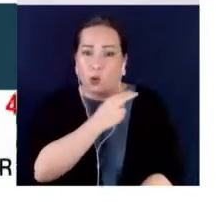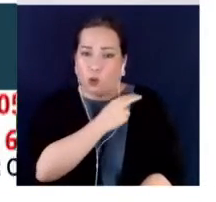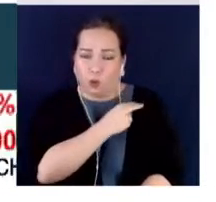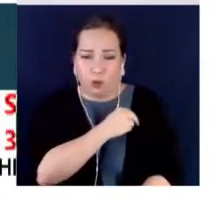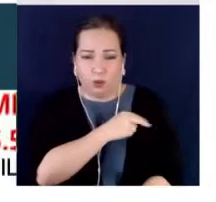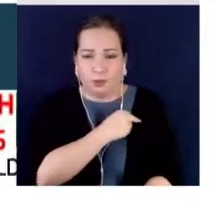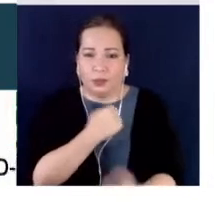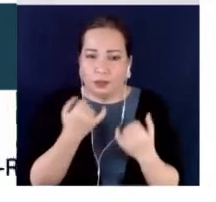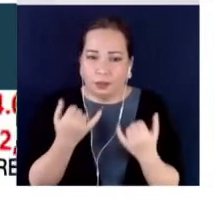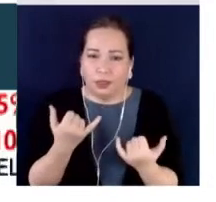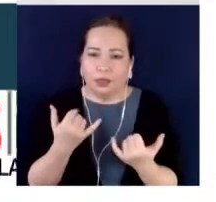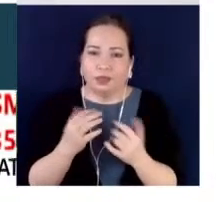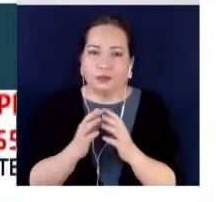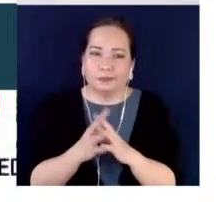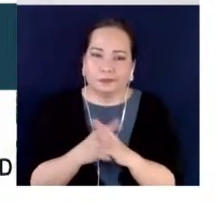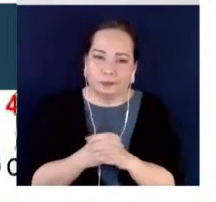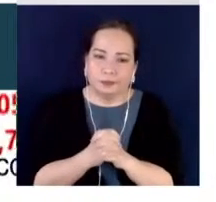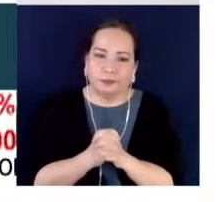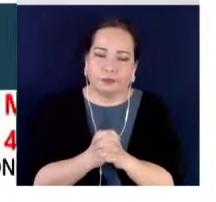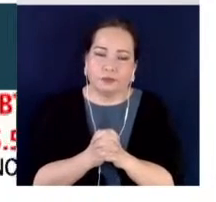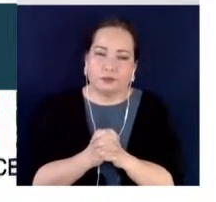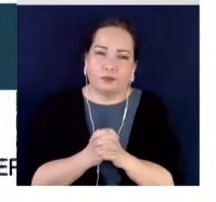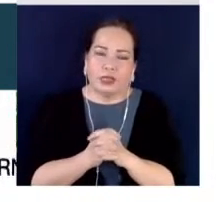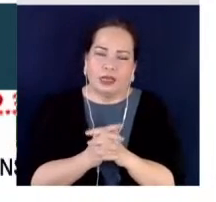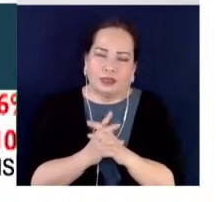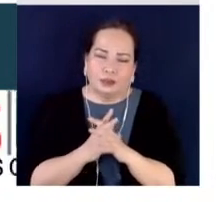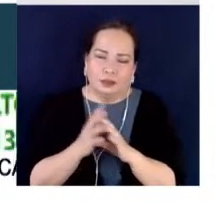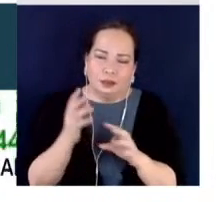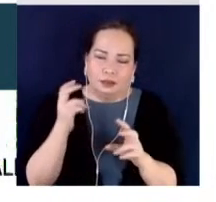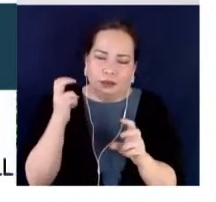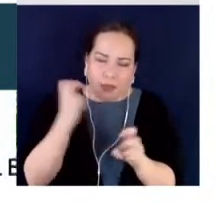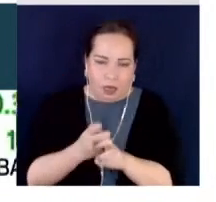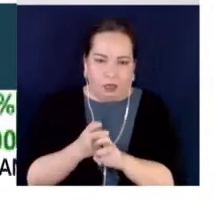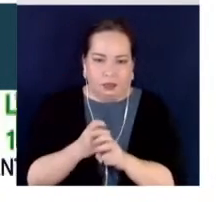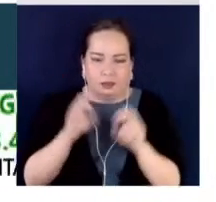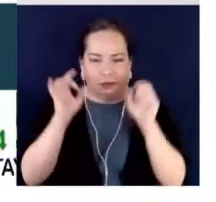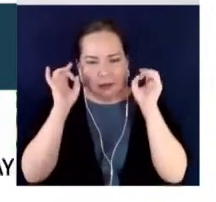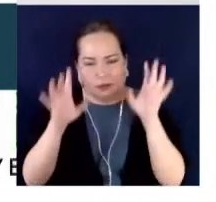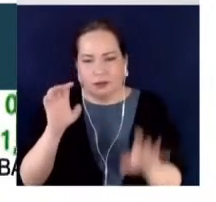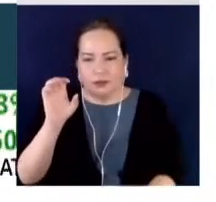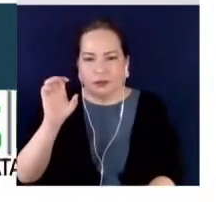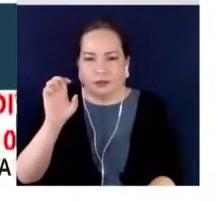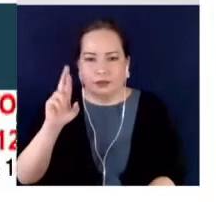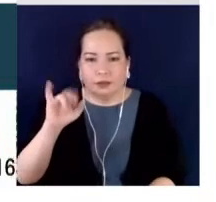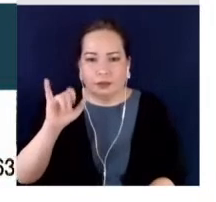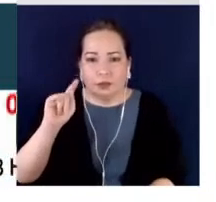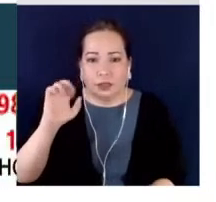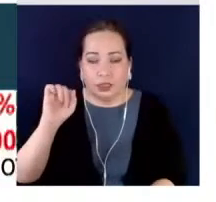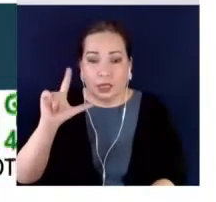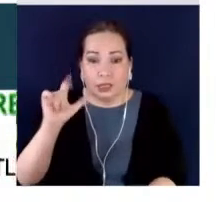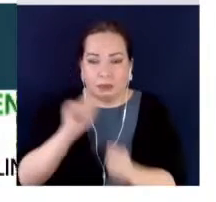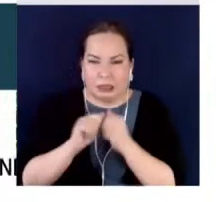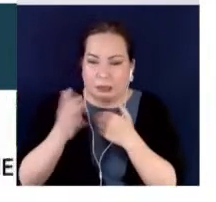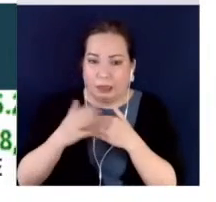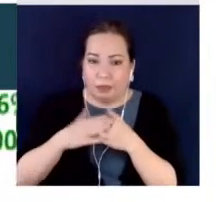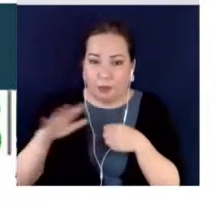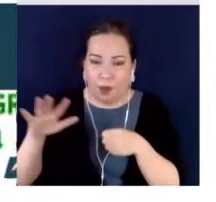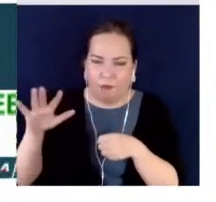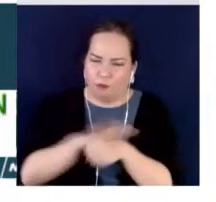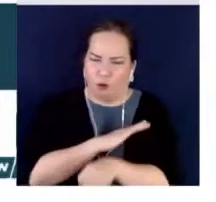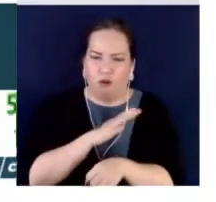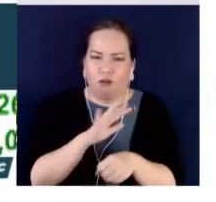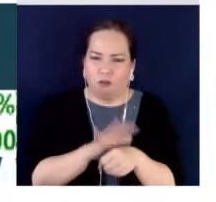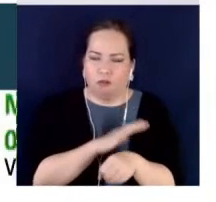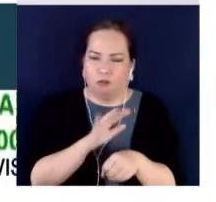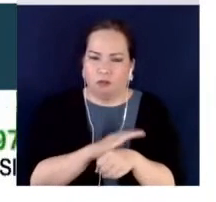at the critical level of occupancy. And when you say that it's critical